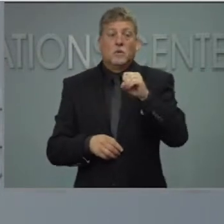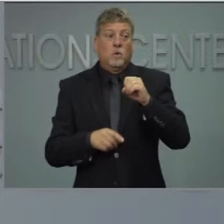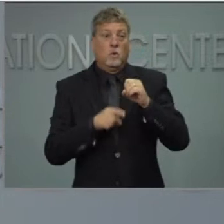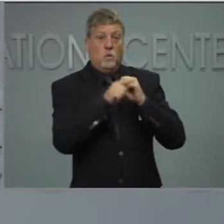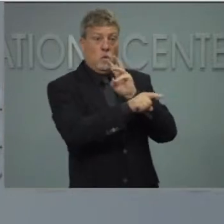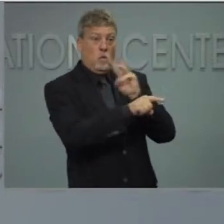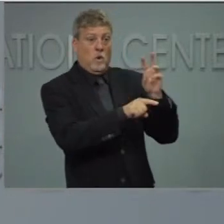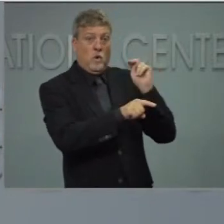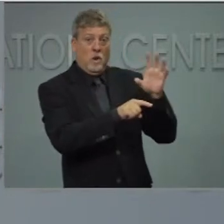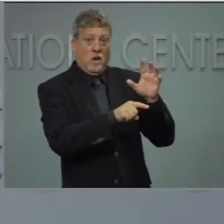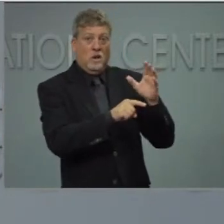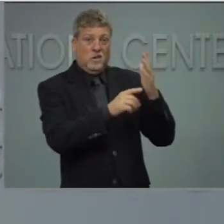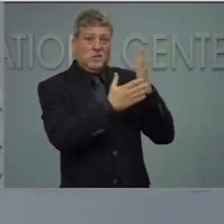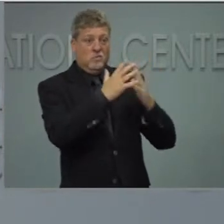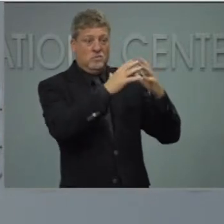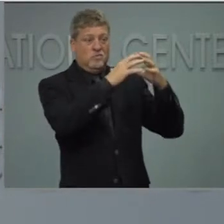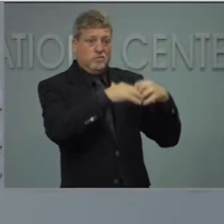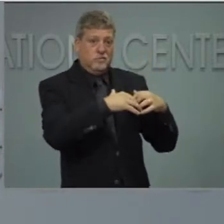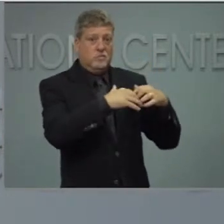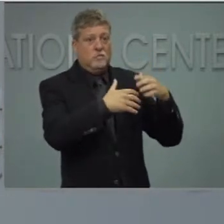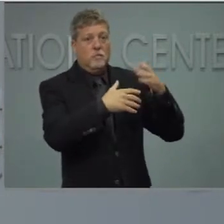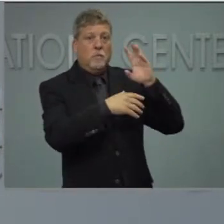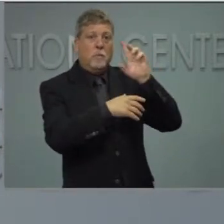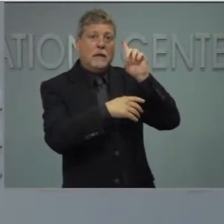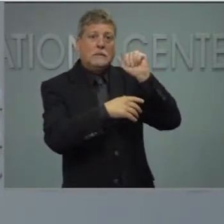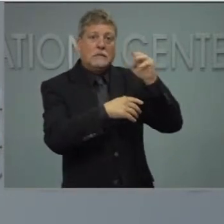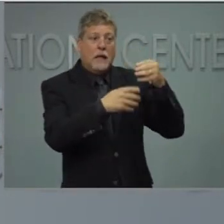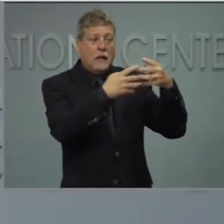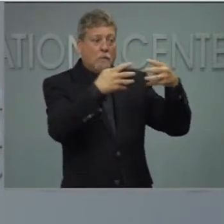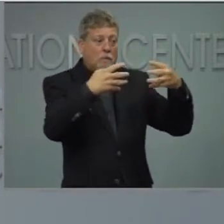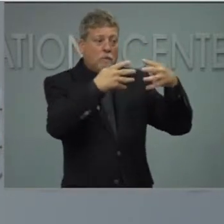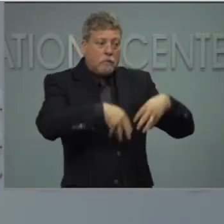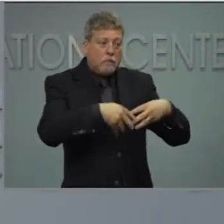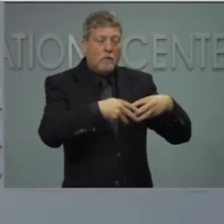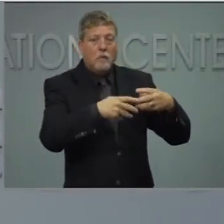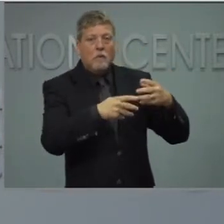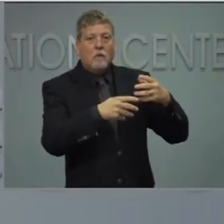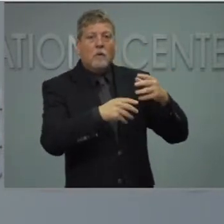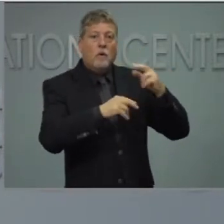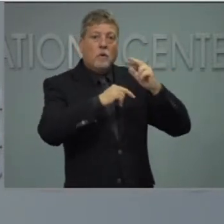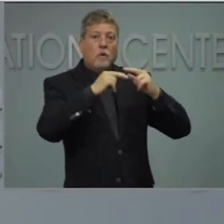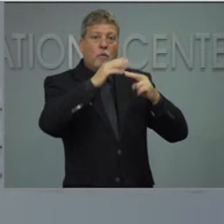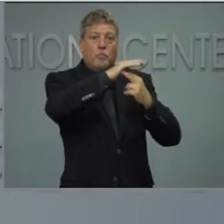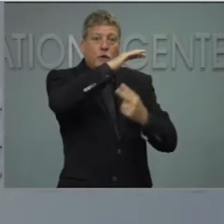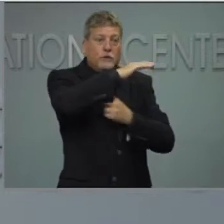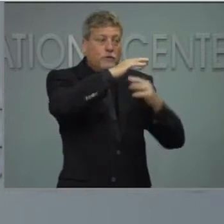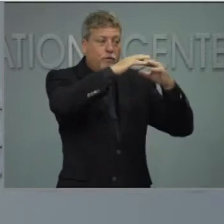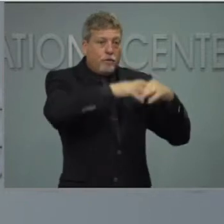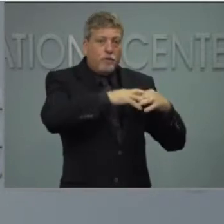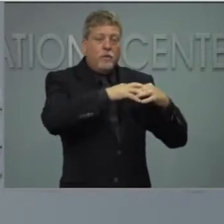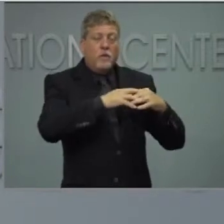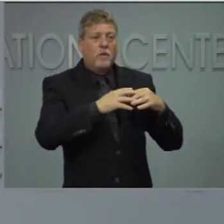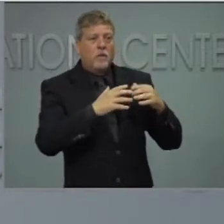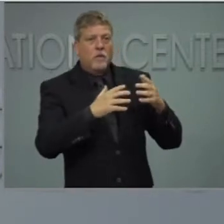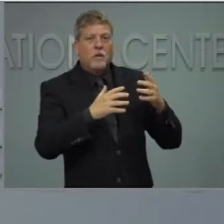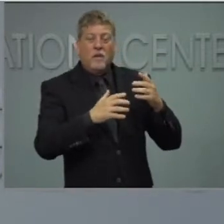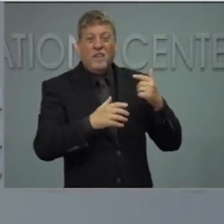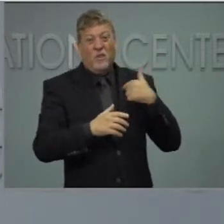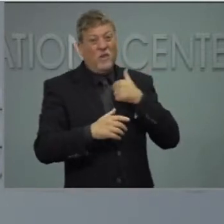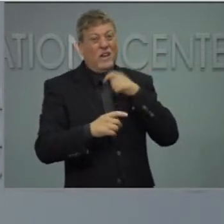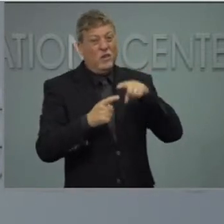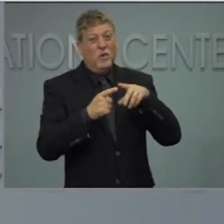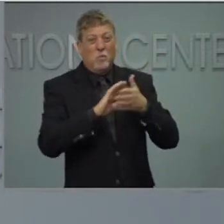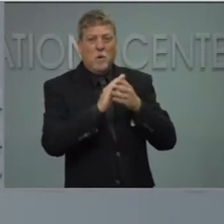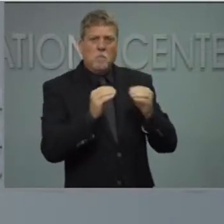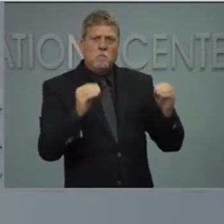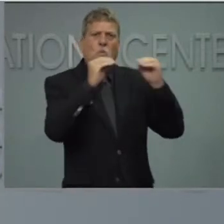need to be more resilient and we need to invest more in resilience. And it's one of the reasons why I'm strongly supportive